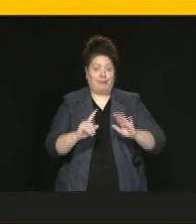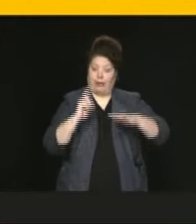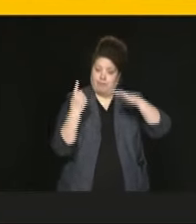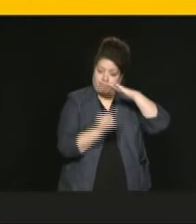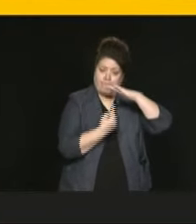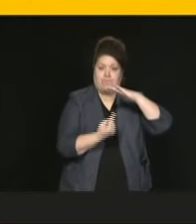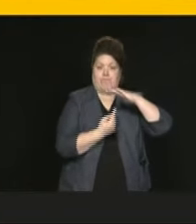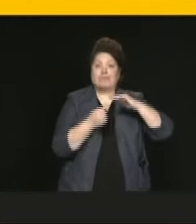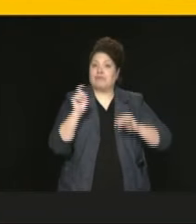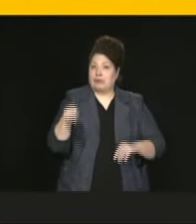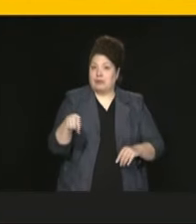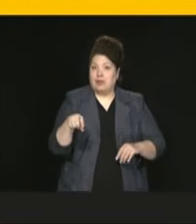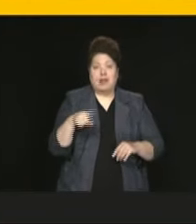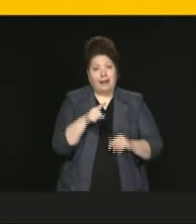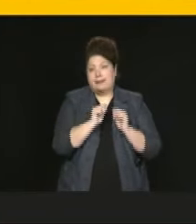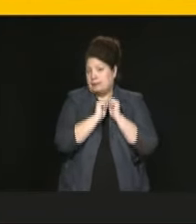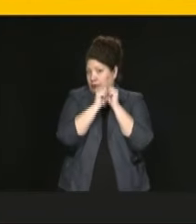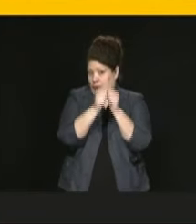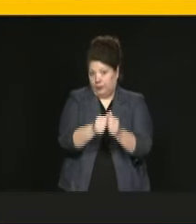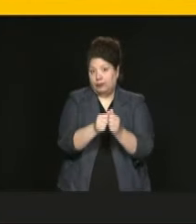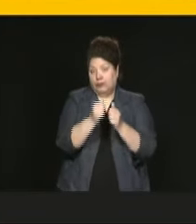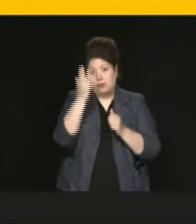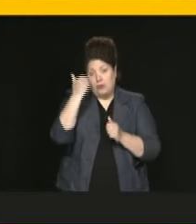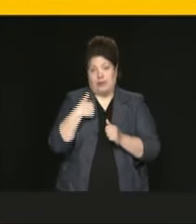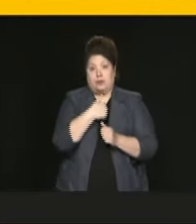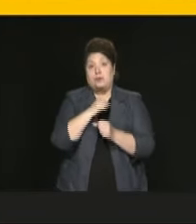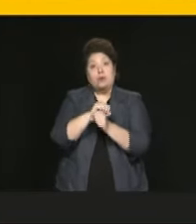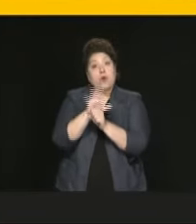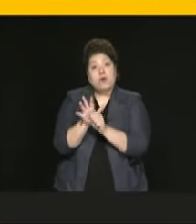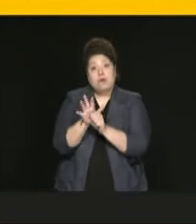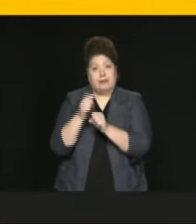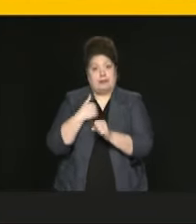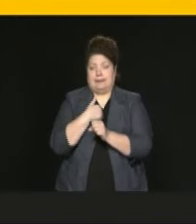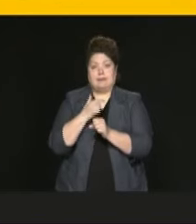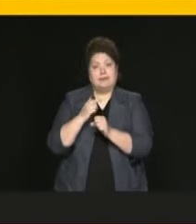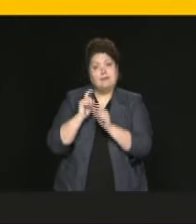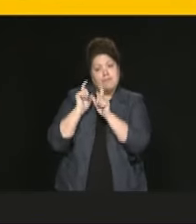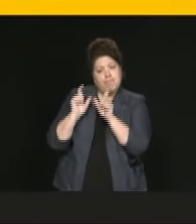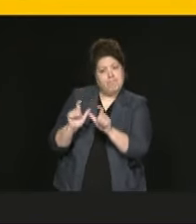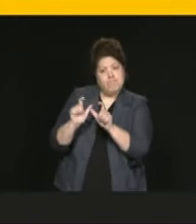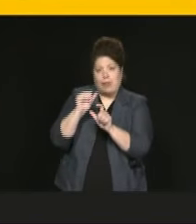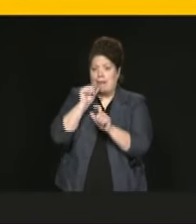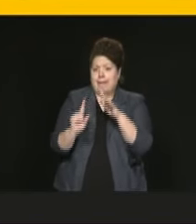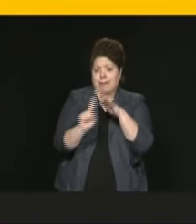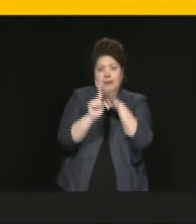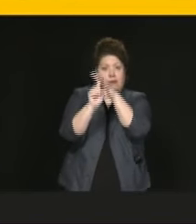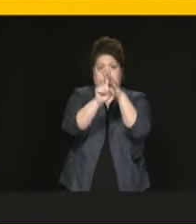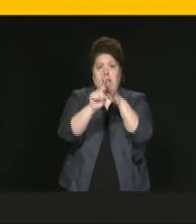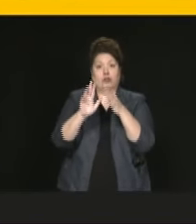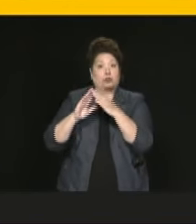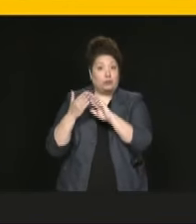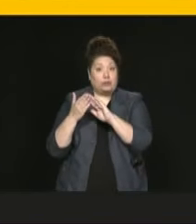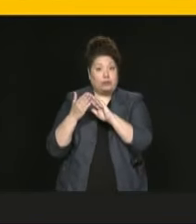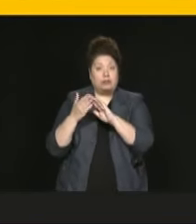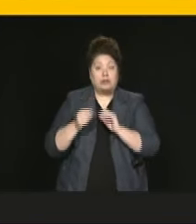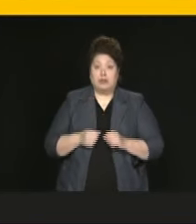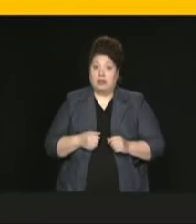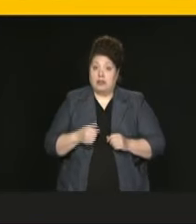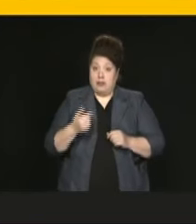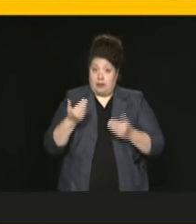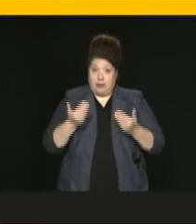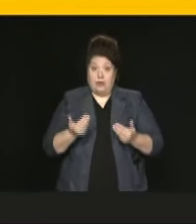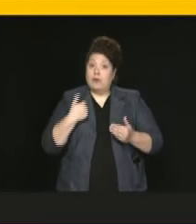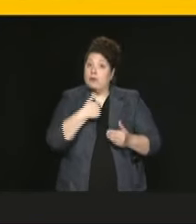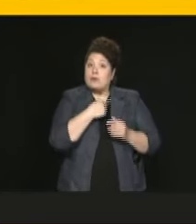spread of COVID-19 within communities and between individuals. Our goal is to continue to work in partnership with